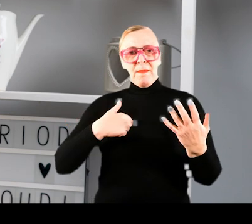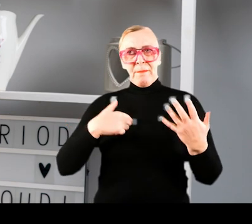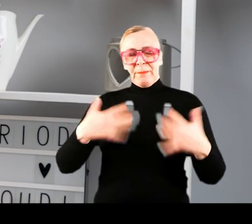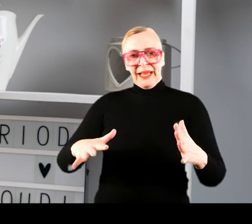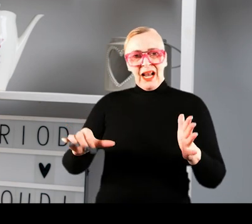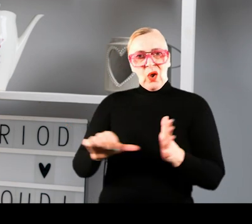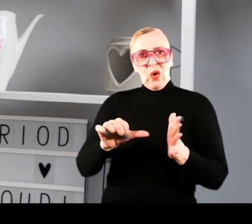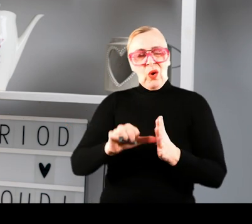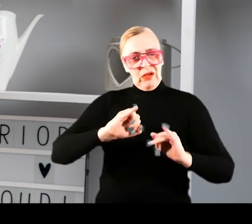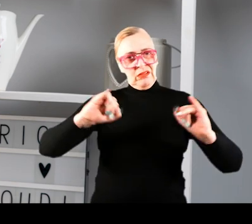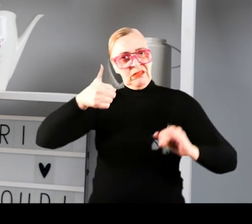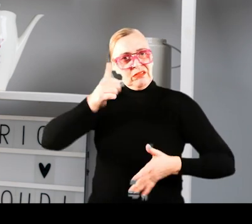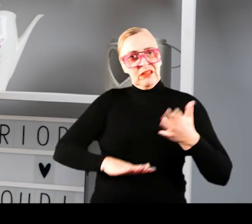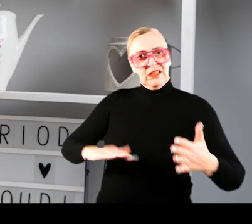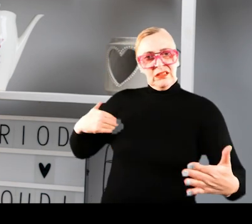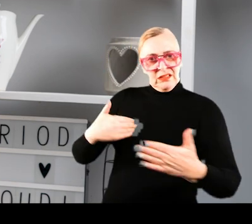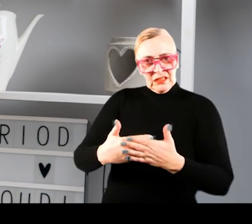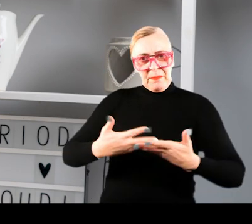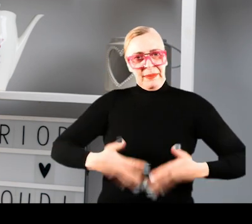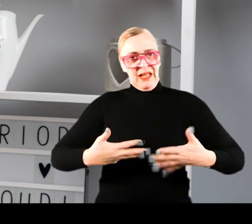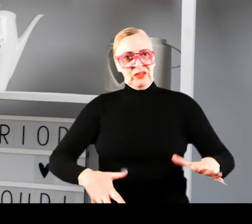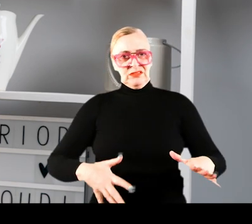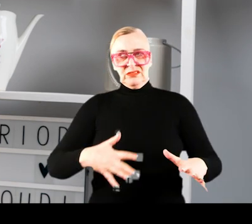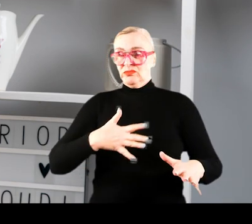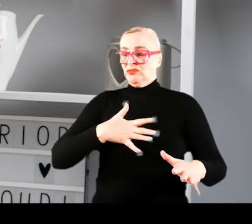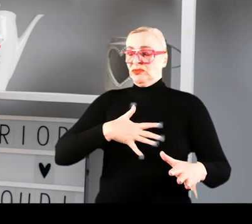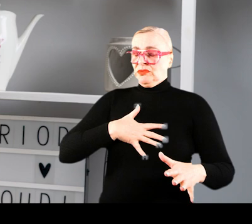a journey with my period, I don't want anyone...